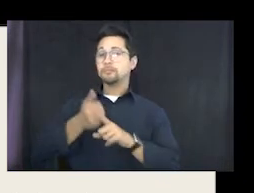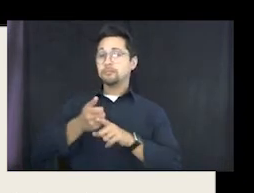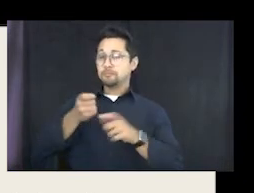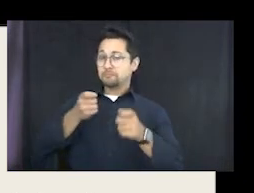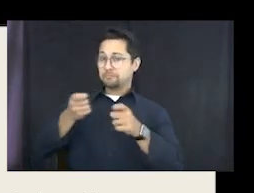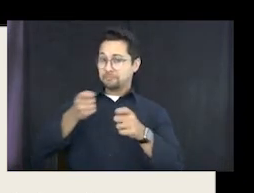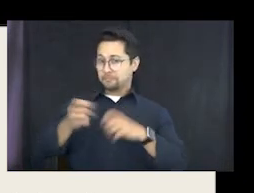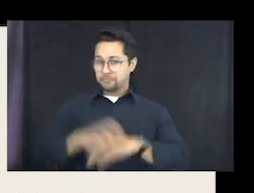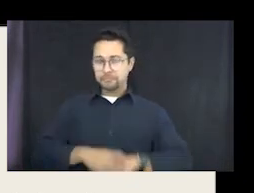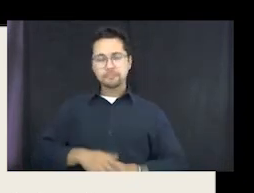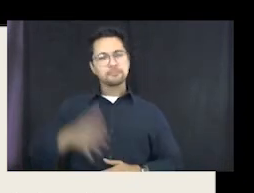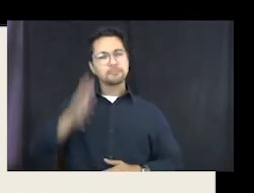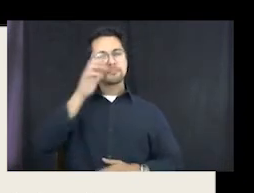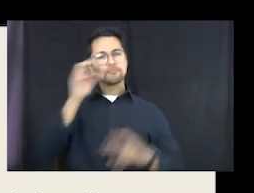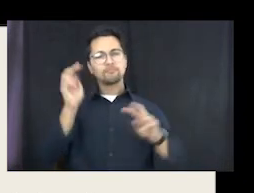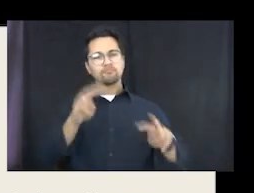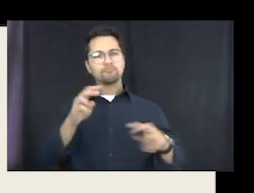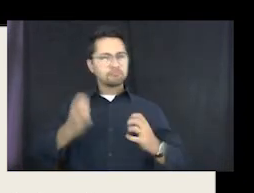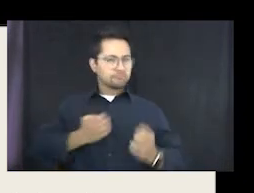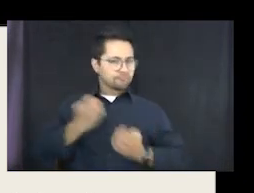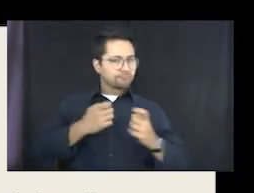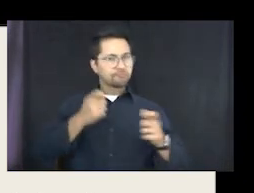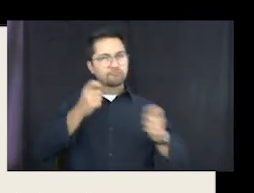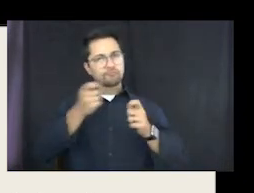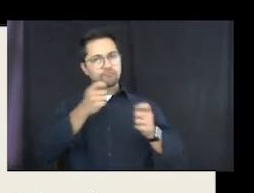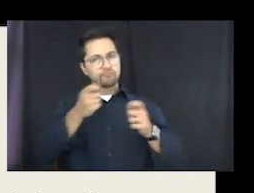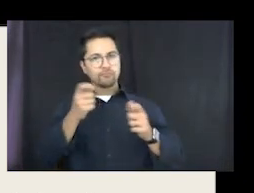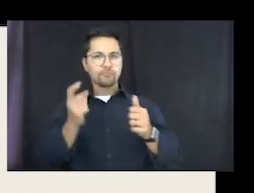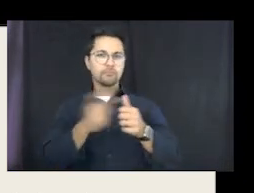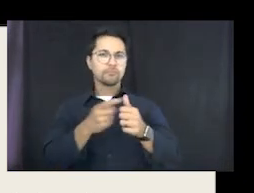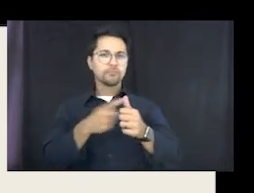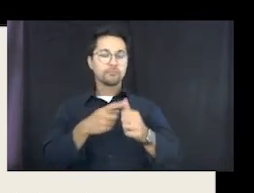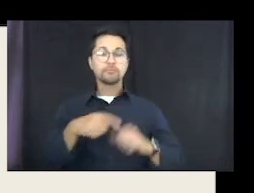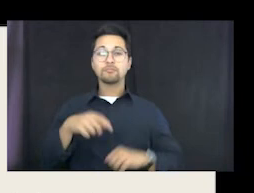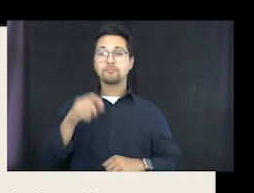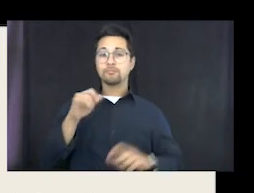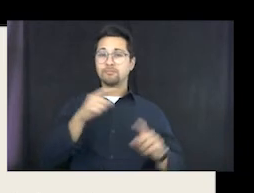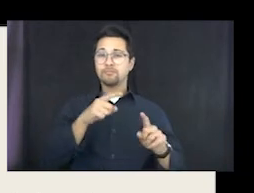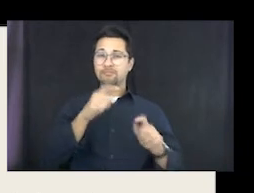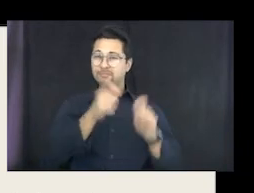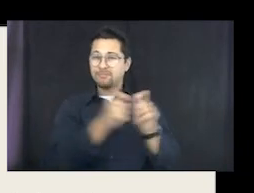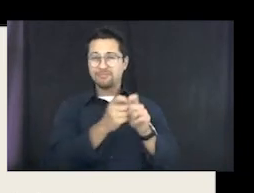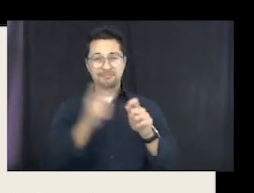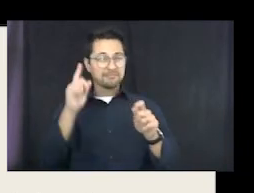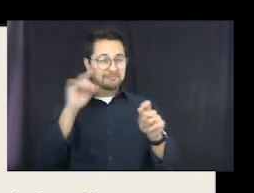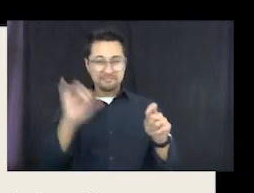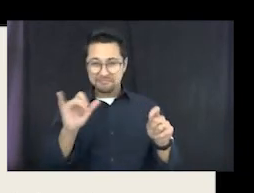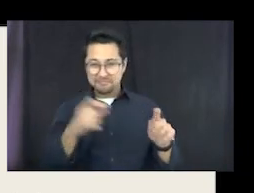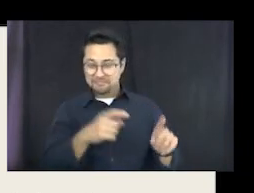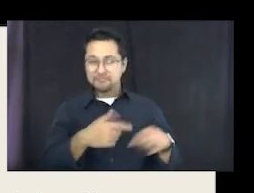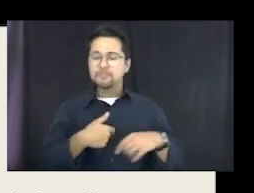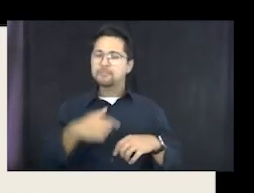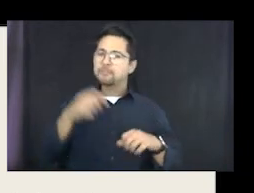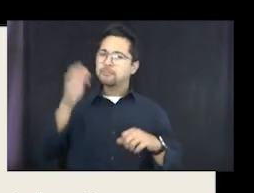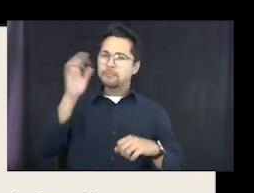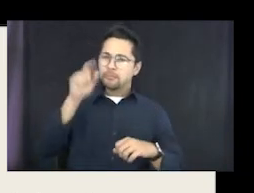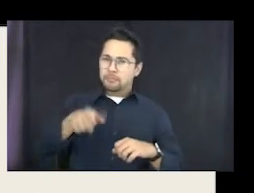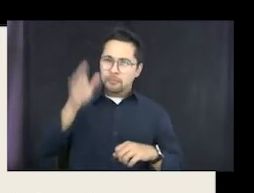Self-regulation. We're going to look at emotional control first. Emotional control is exactly what it sounds like, being